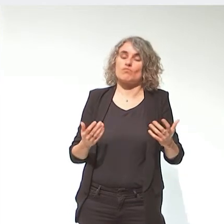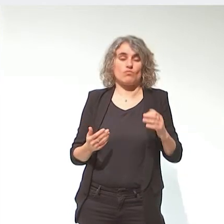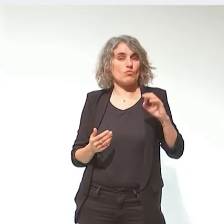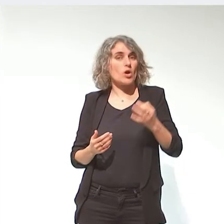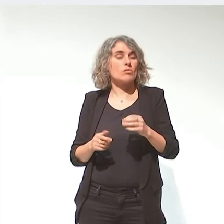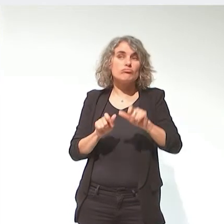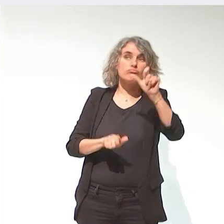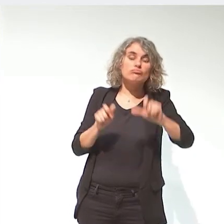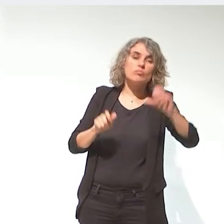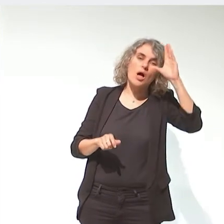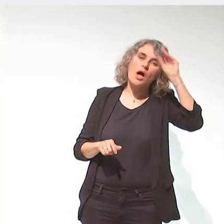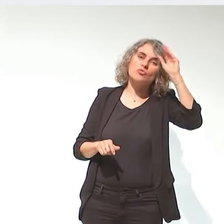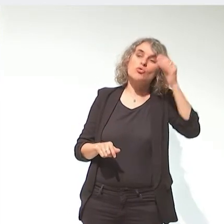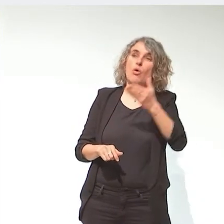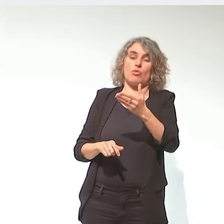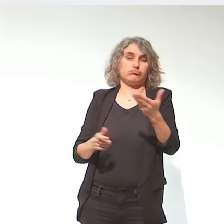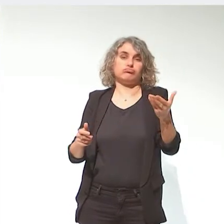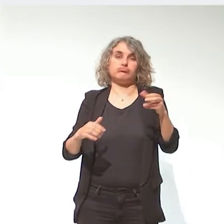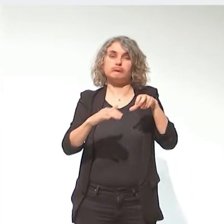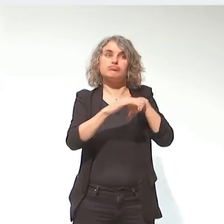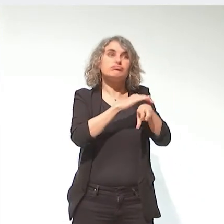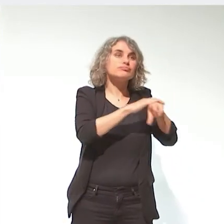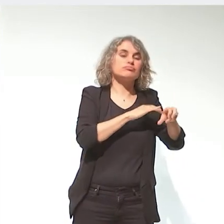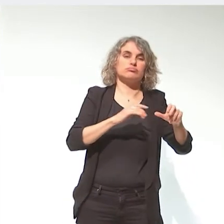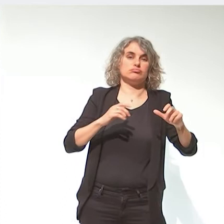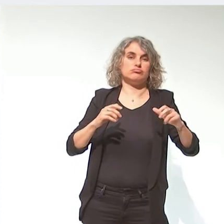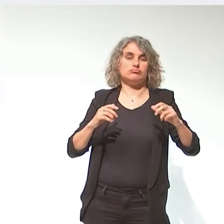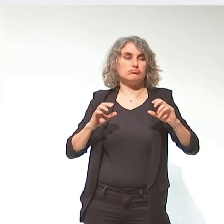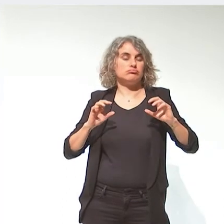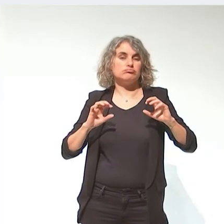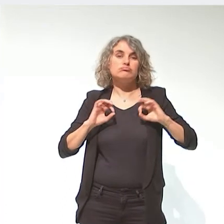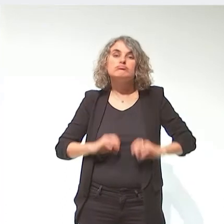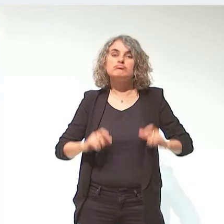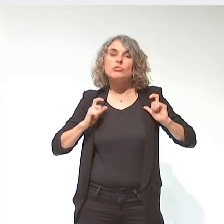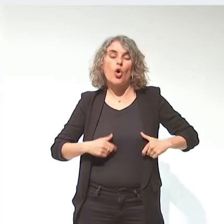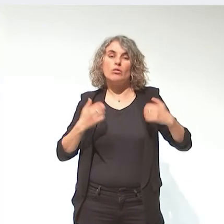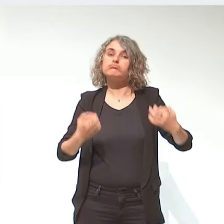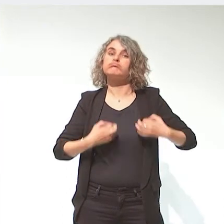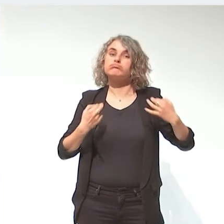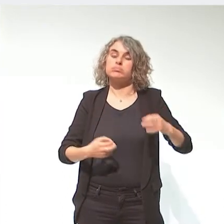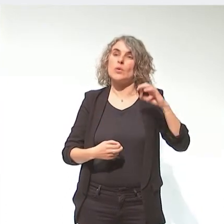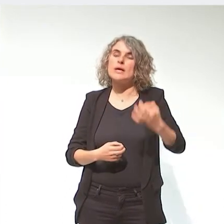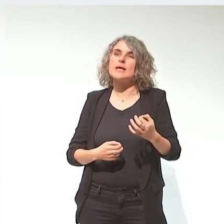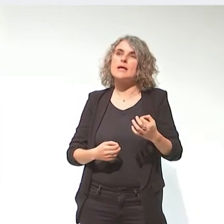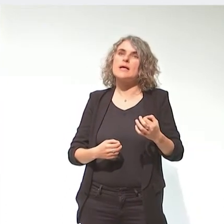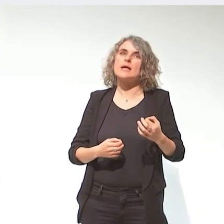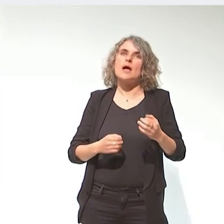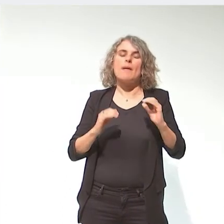they were integrated but not really included, because in some